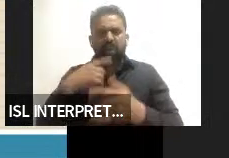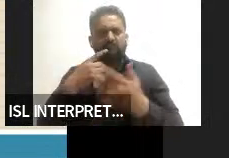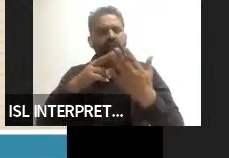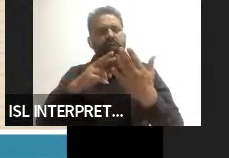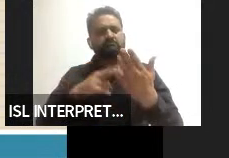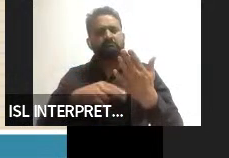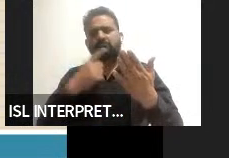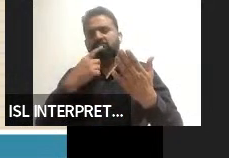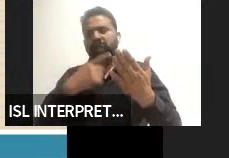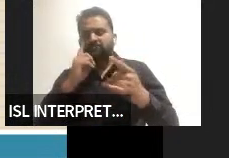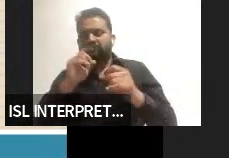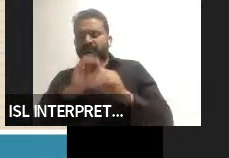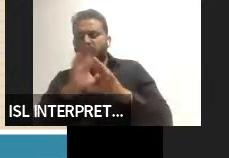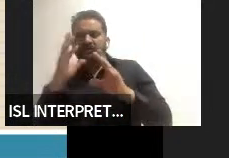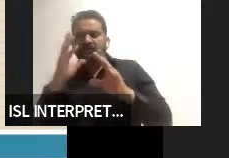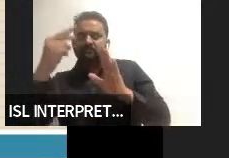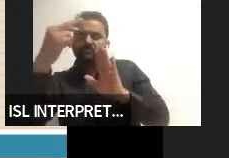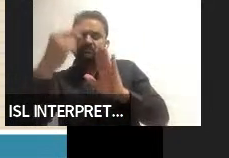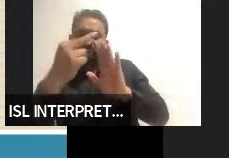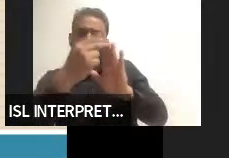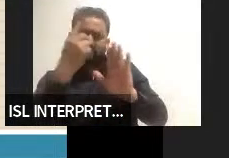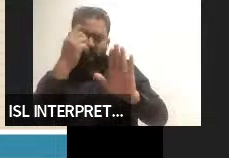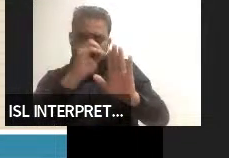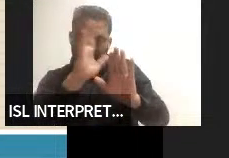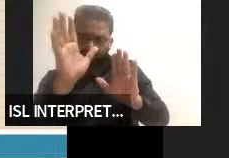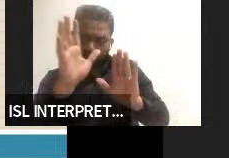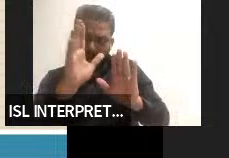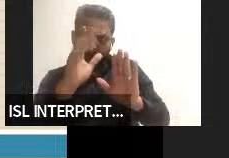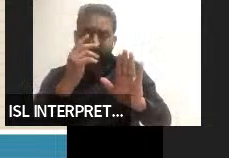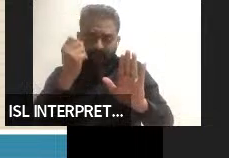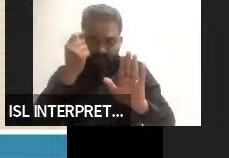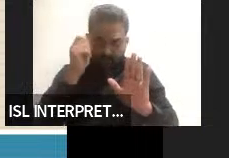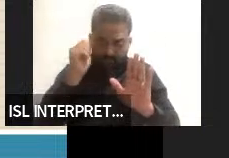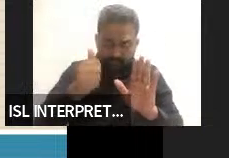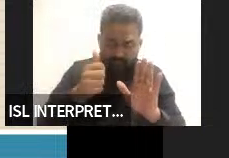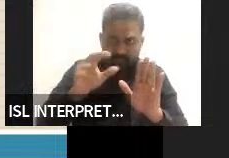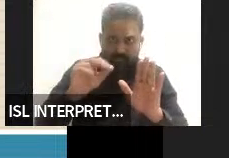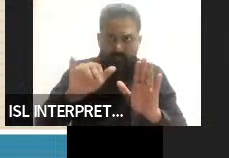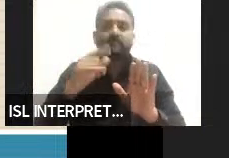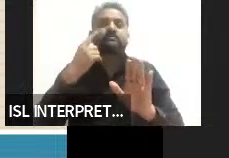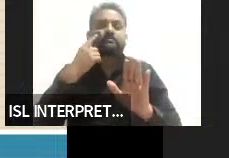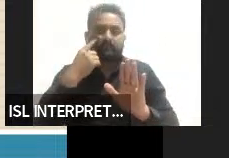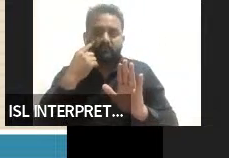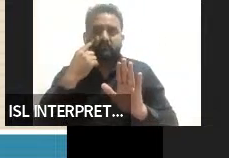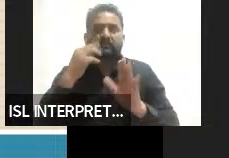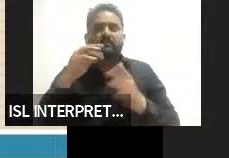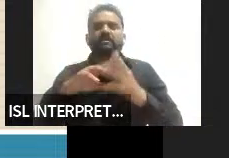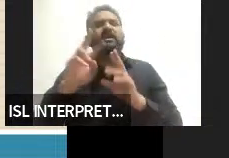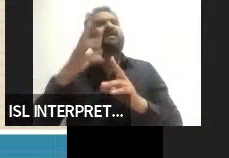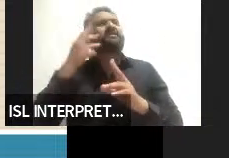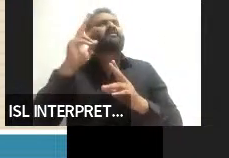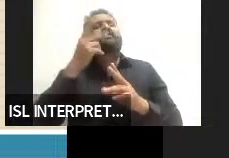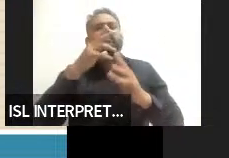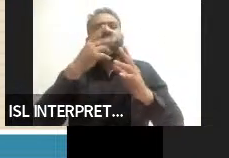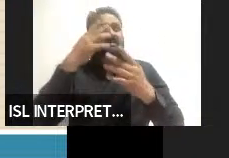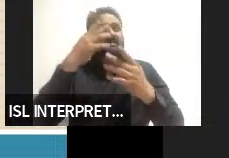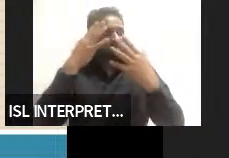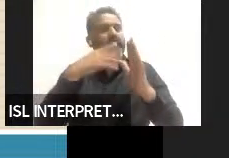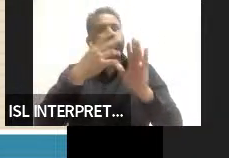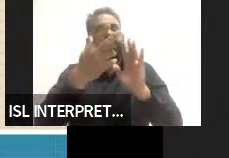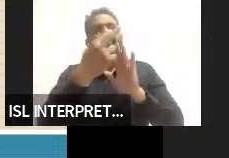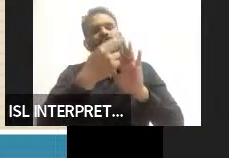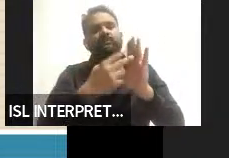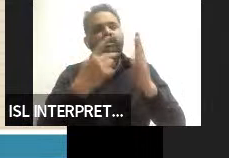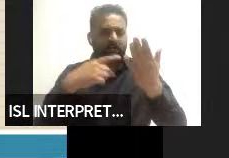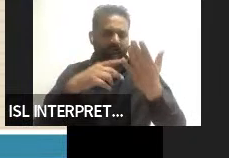it clear to somebody who is not involved in the mood, a lay person? And we say that your writing should